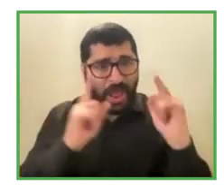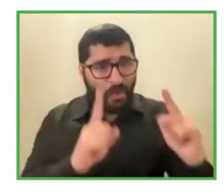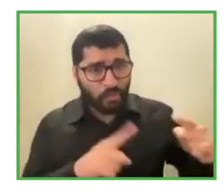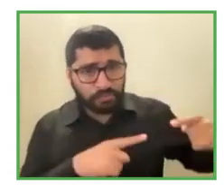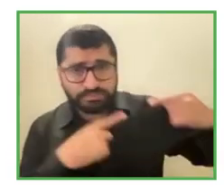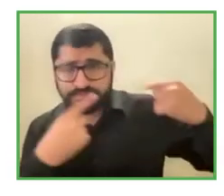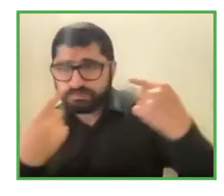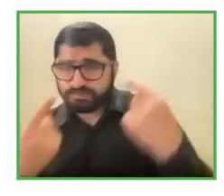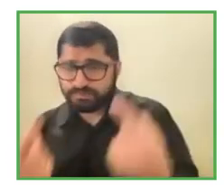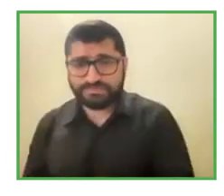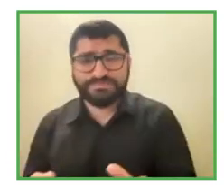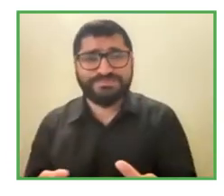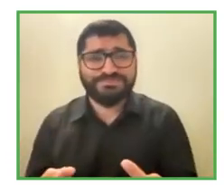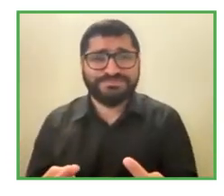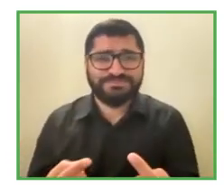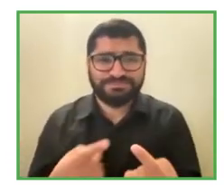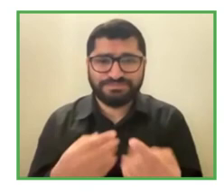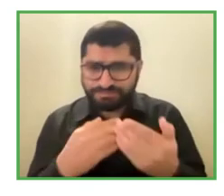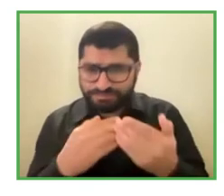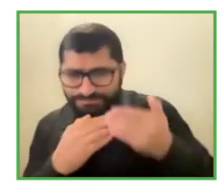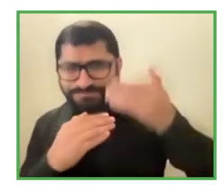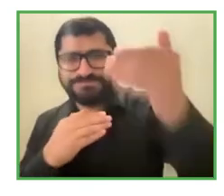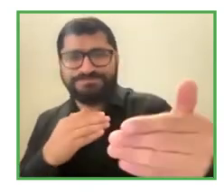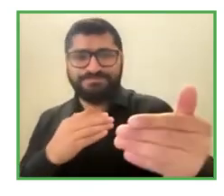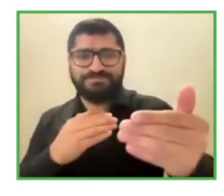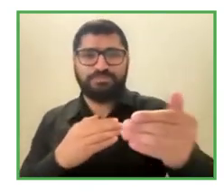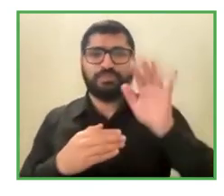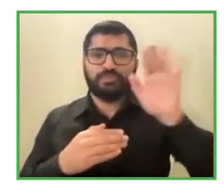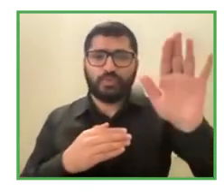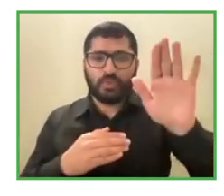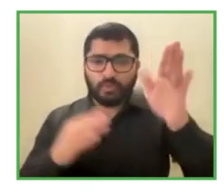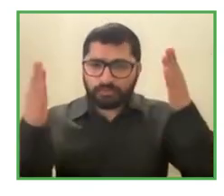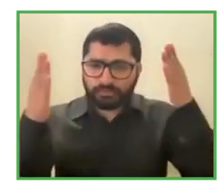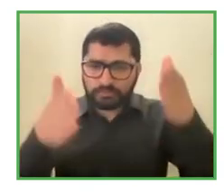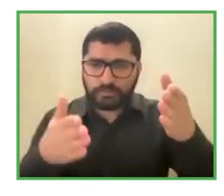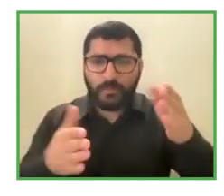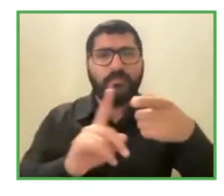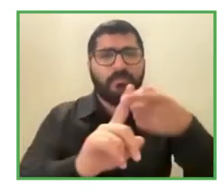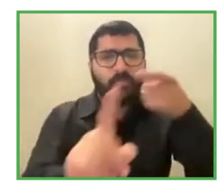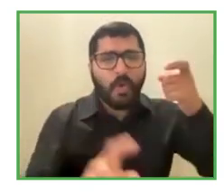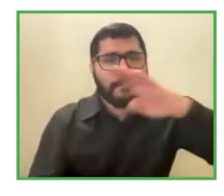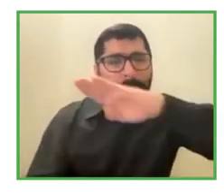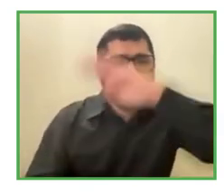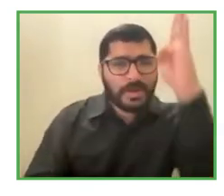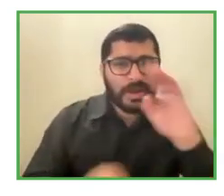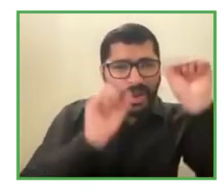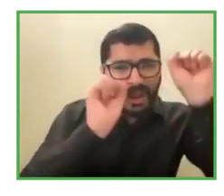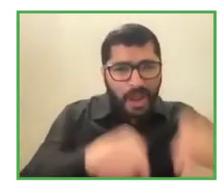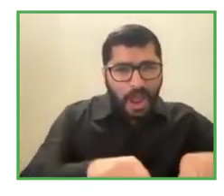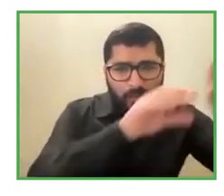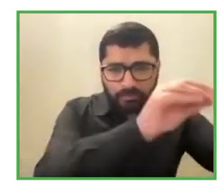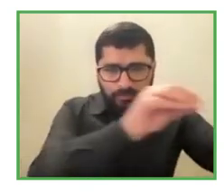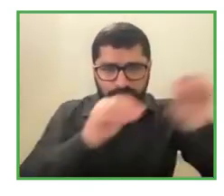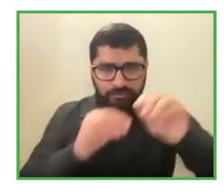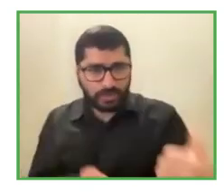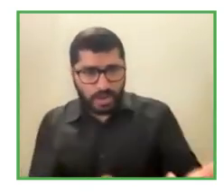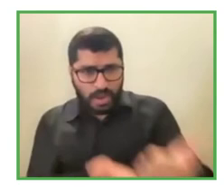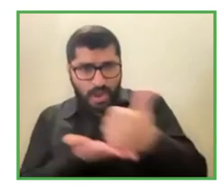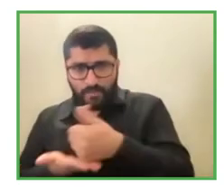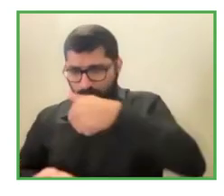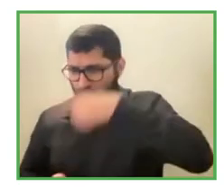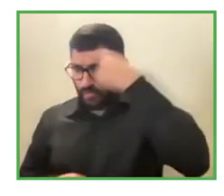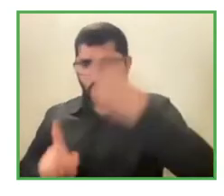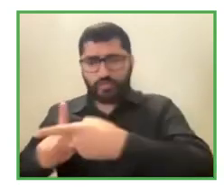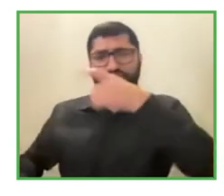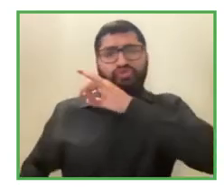moving forward from Brazil and conducted in Chile. Our biggest objective